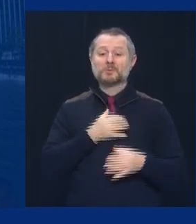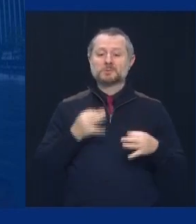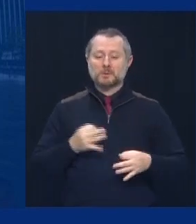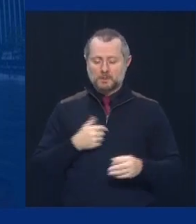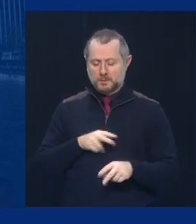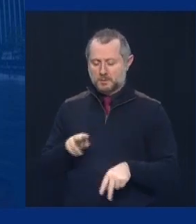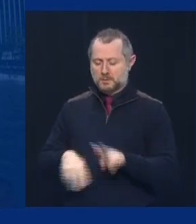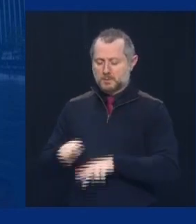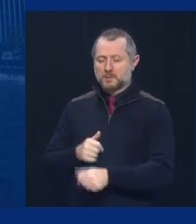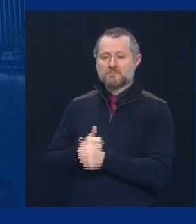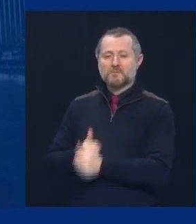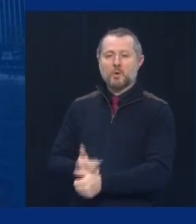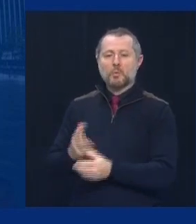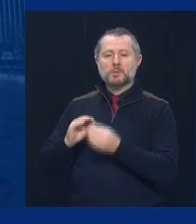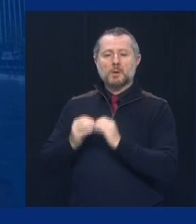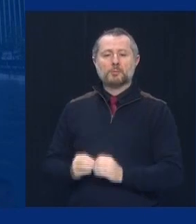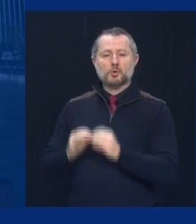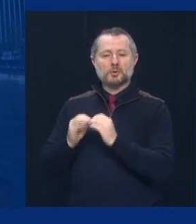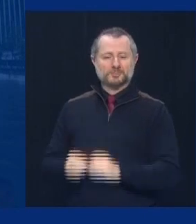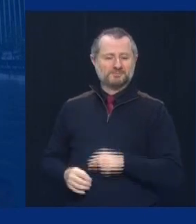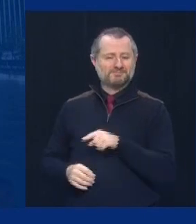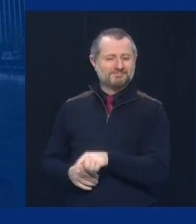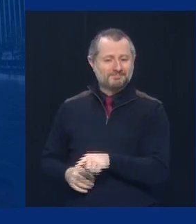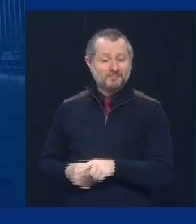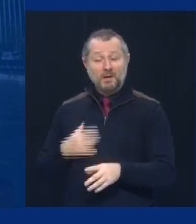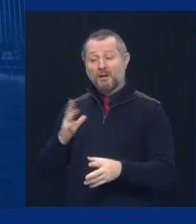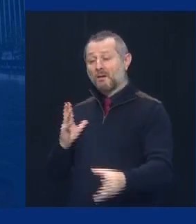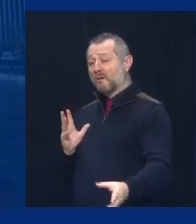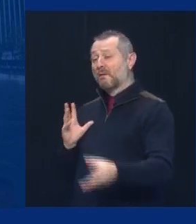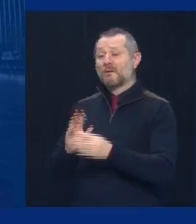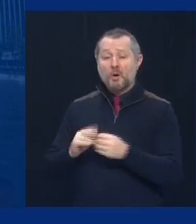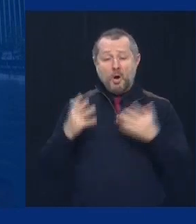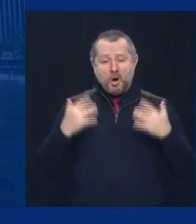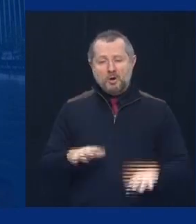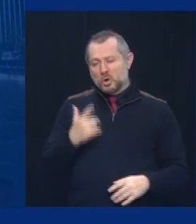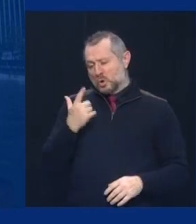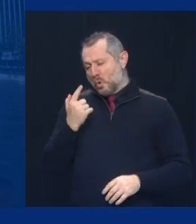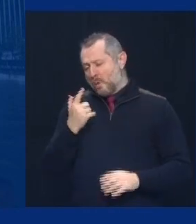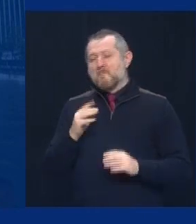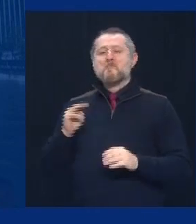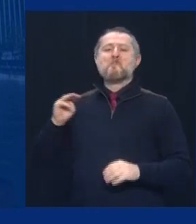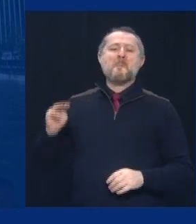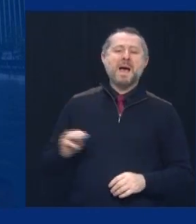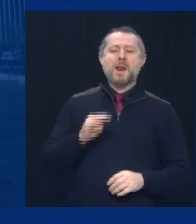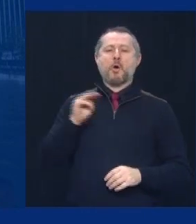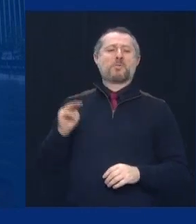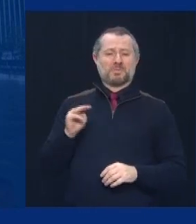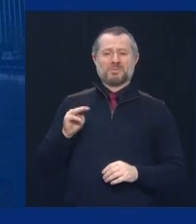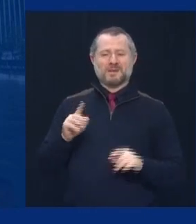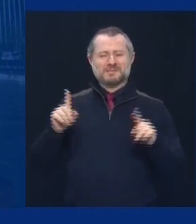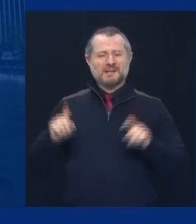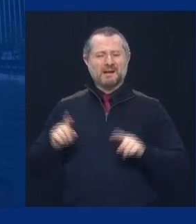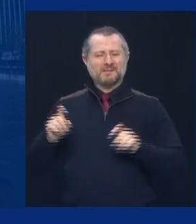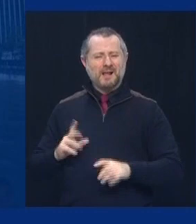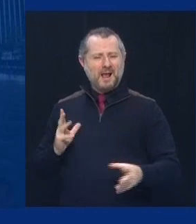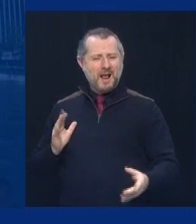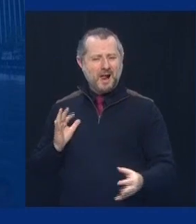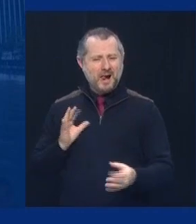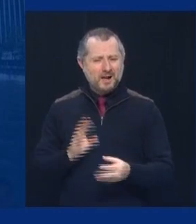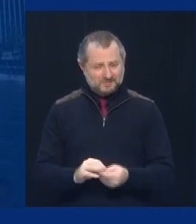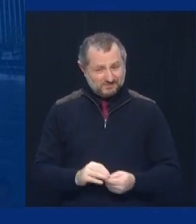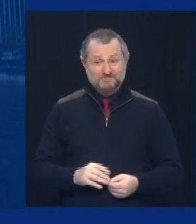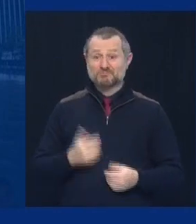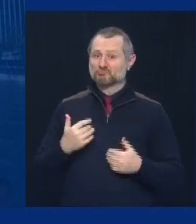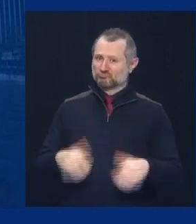And we've now done 21 million tests. So we've actually done more tests than we